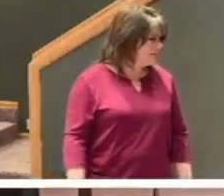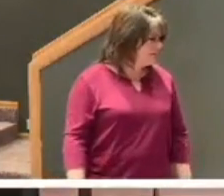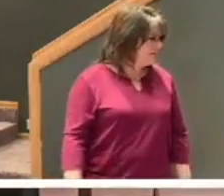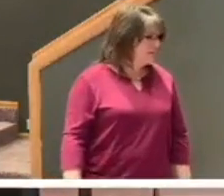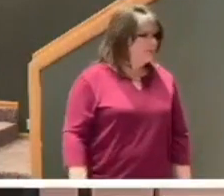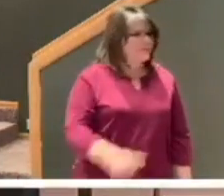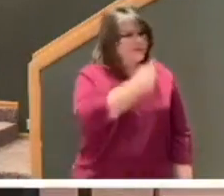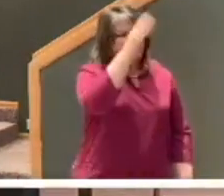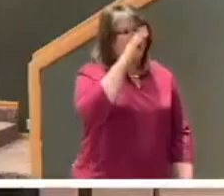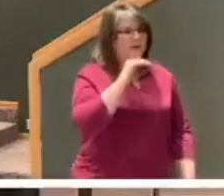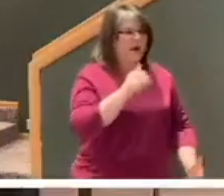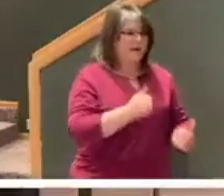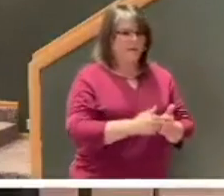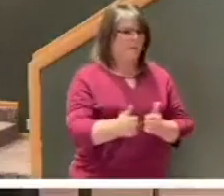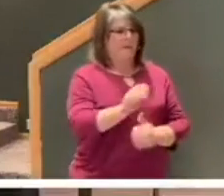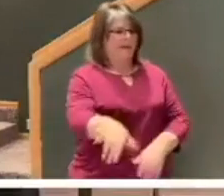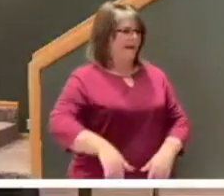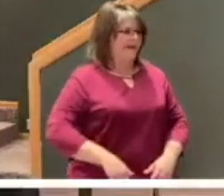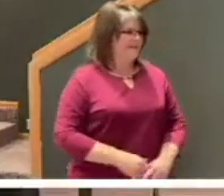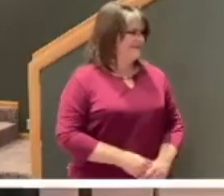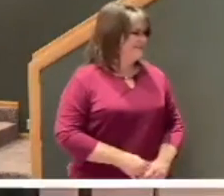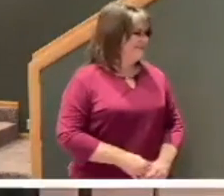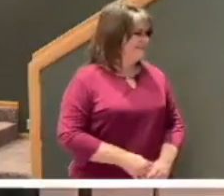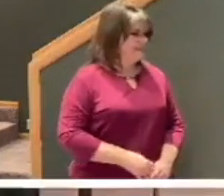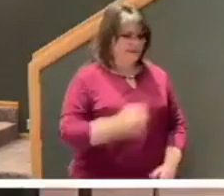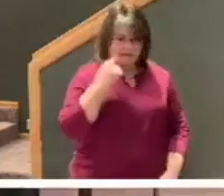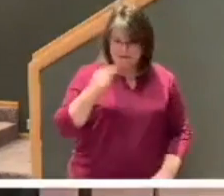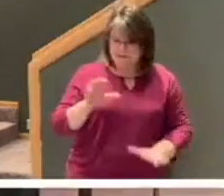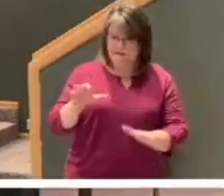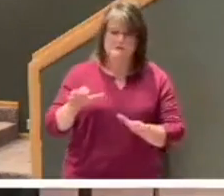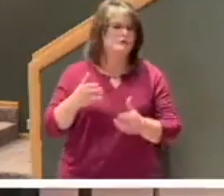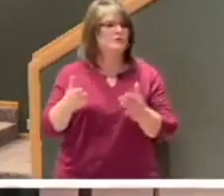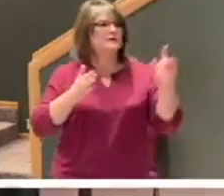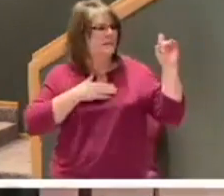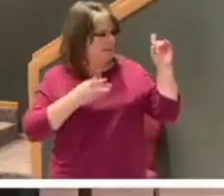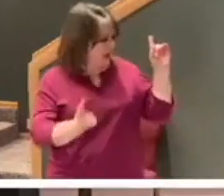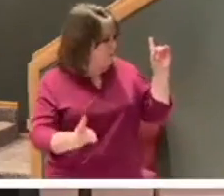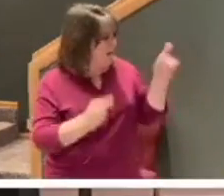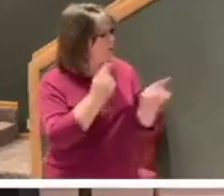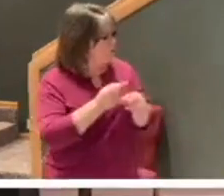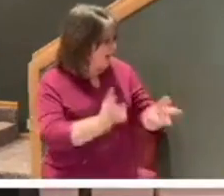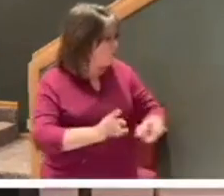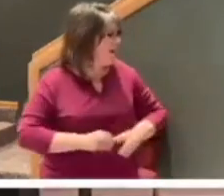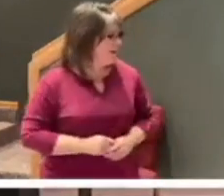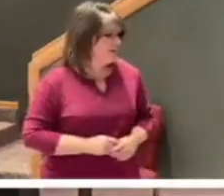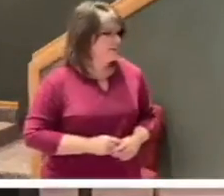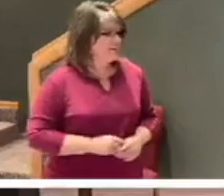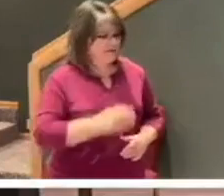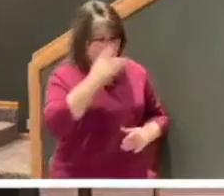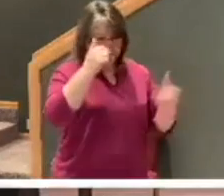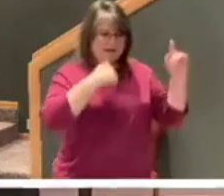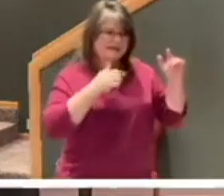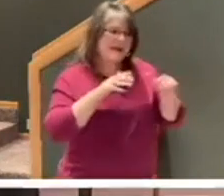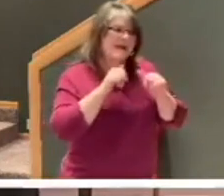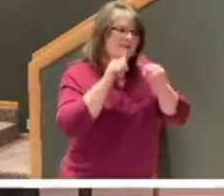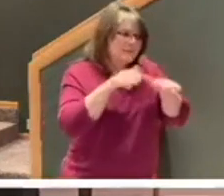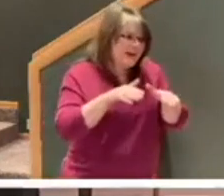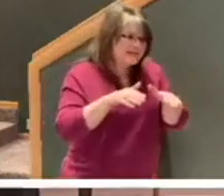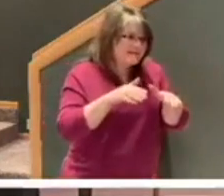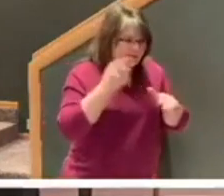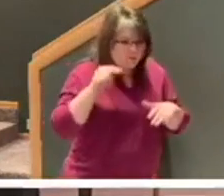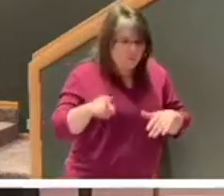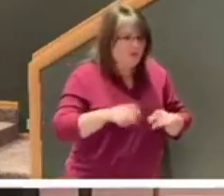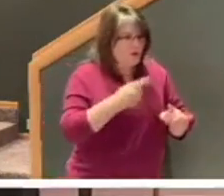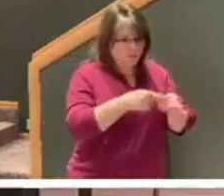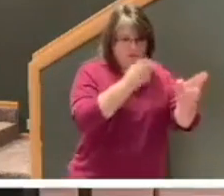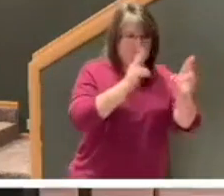God doesn't bypass this. He says, do things my way. Do them the right way, because I have blessing on the other side of that. When